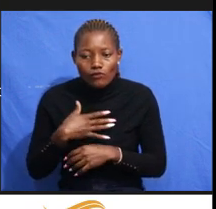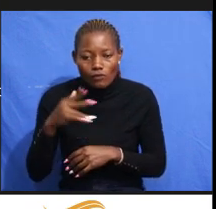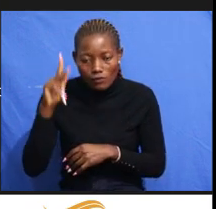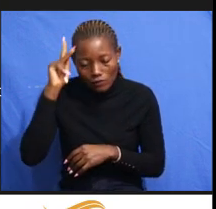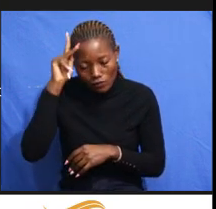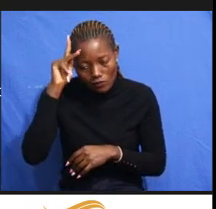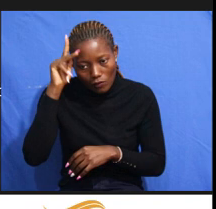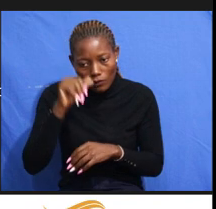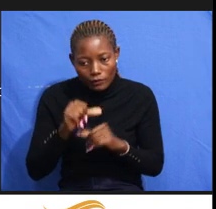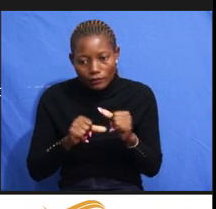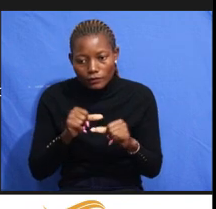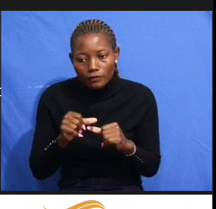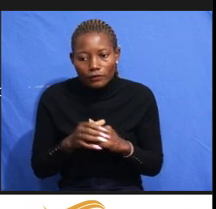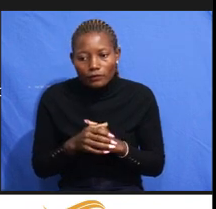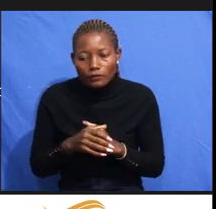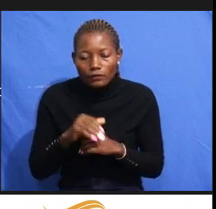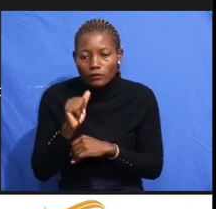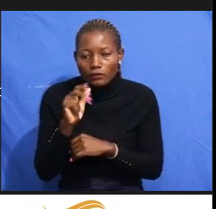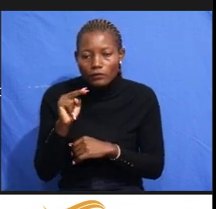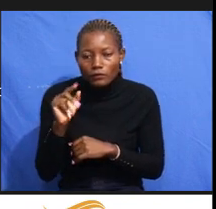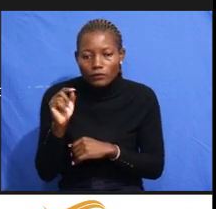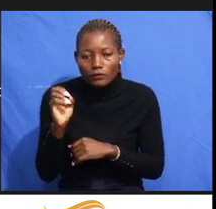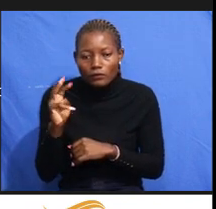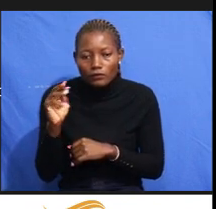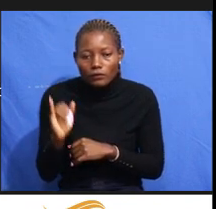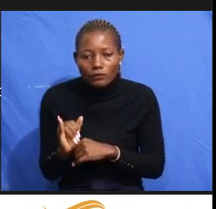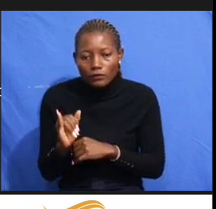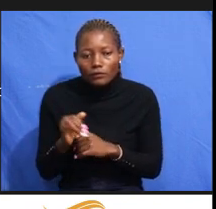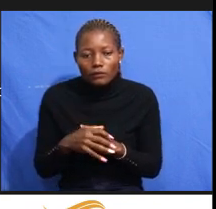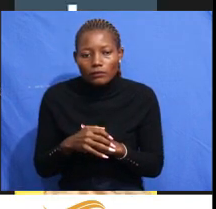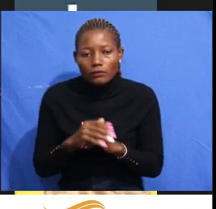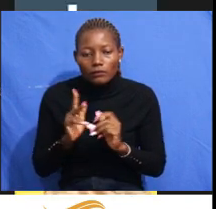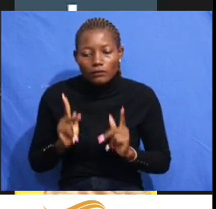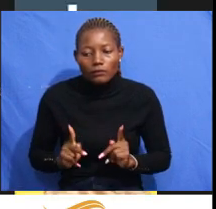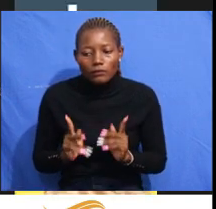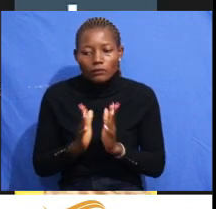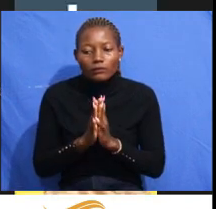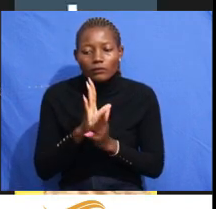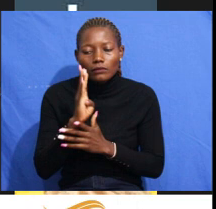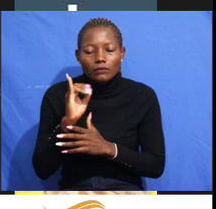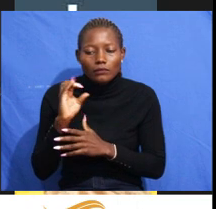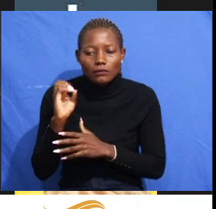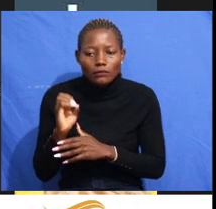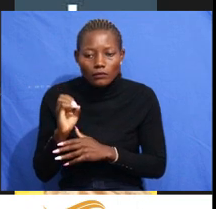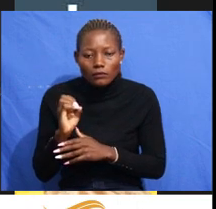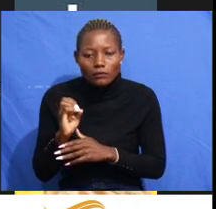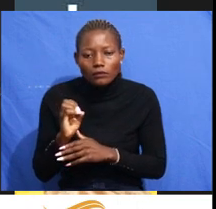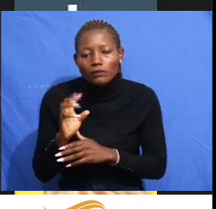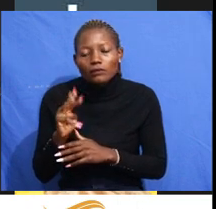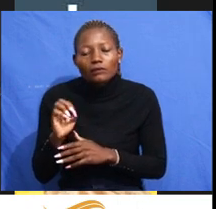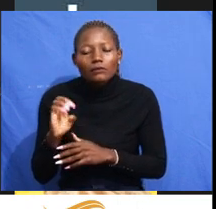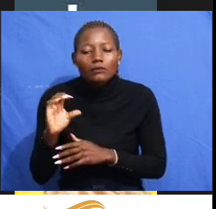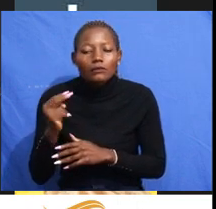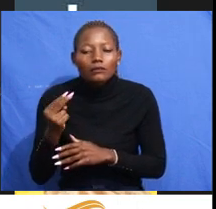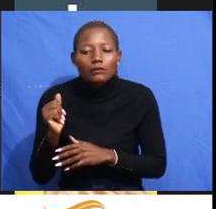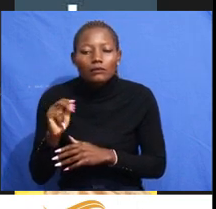in terms of anatomy, physiology, and biomechanics, and up to physiology of exercise. So it's a question of